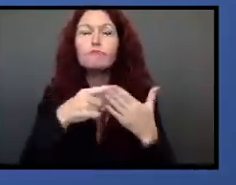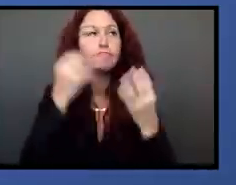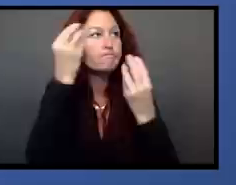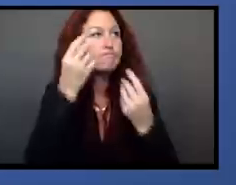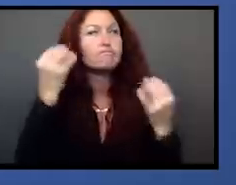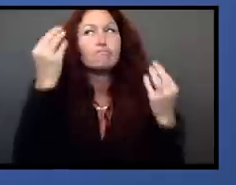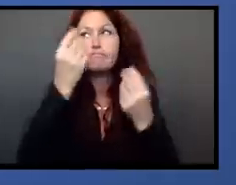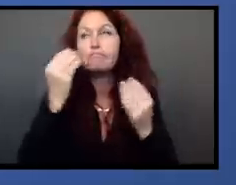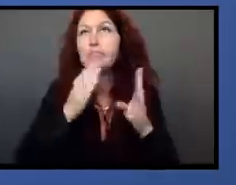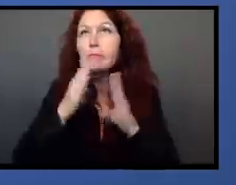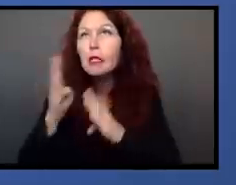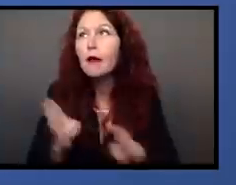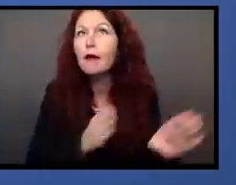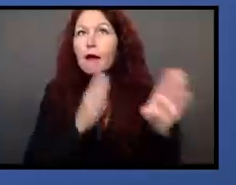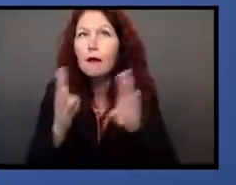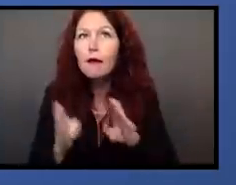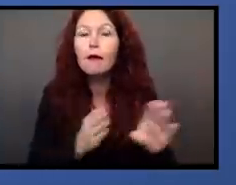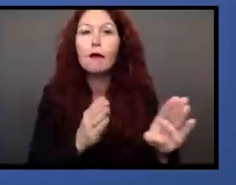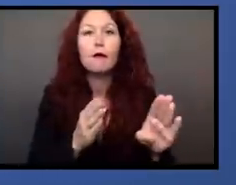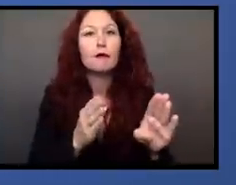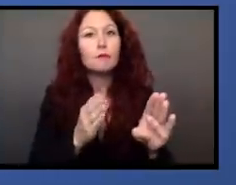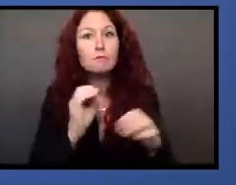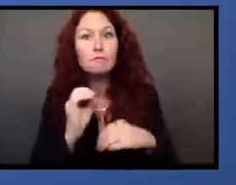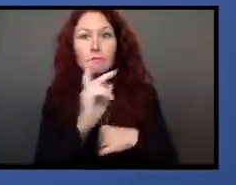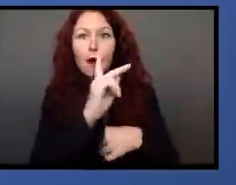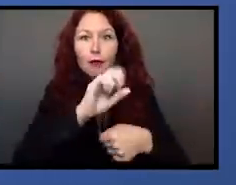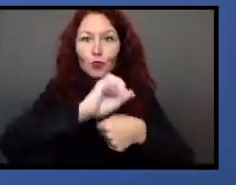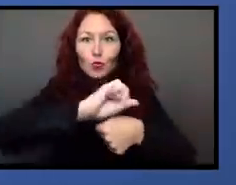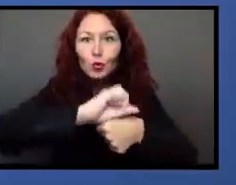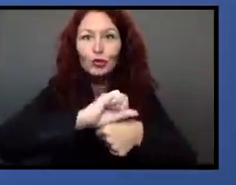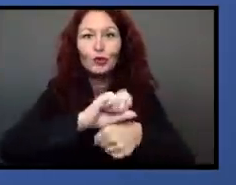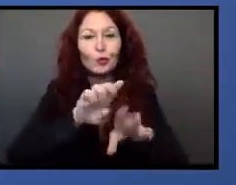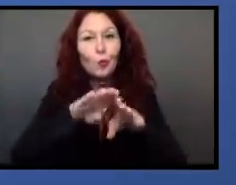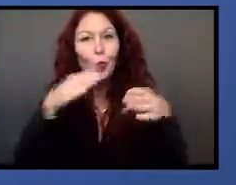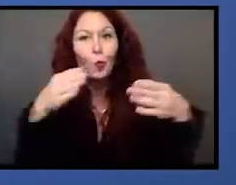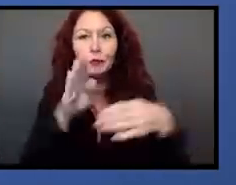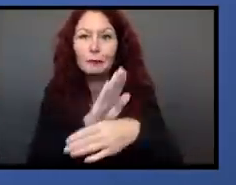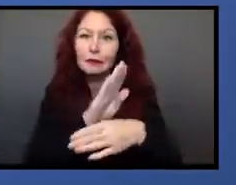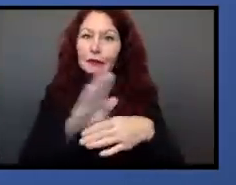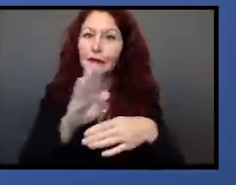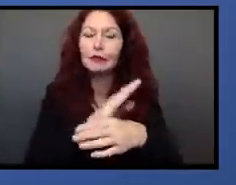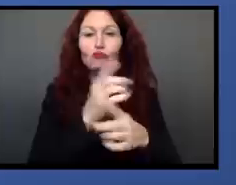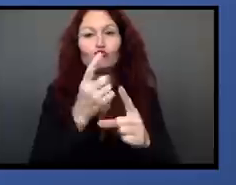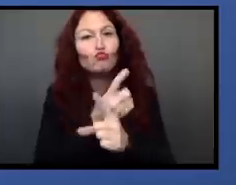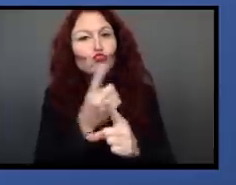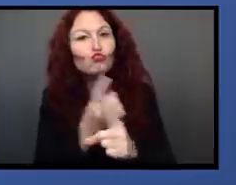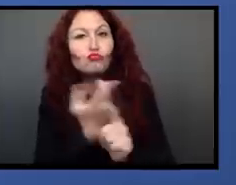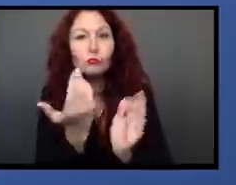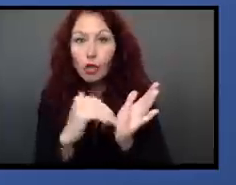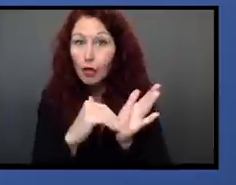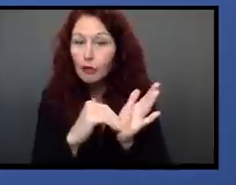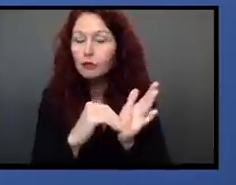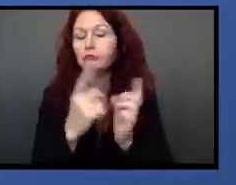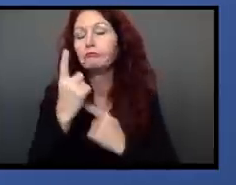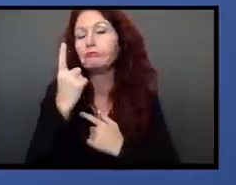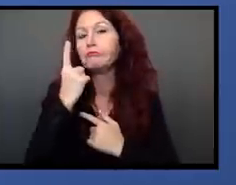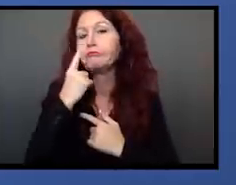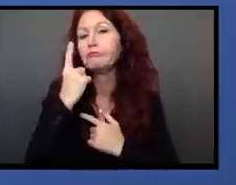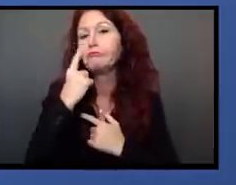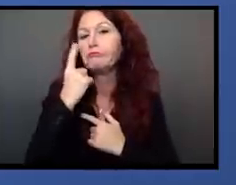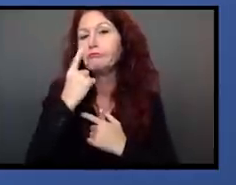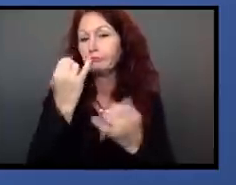restrictions. Again, this will be a thoughtful and deliberate process that will involve health experts at every step.